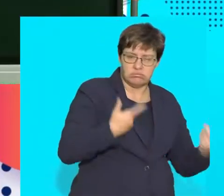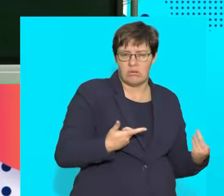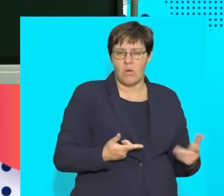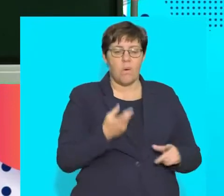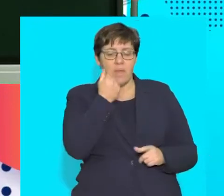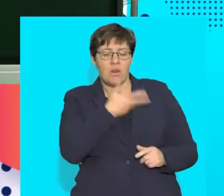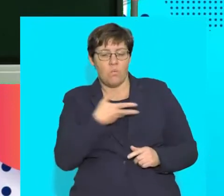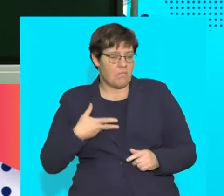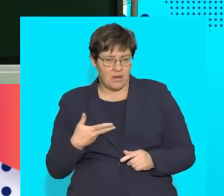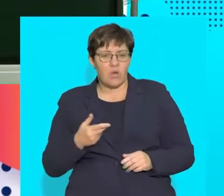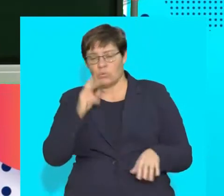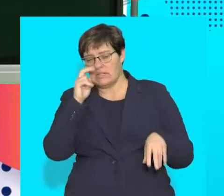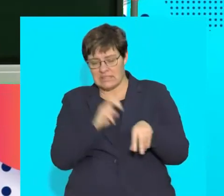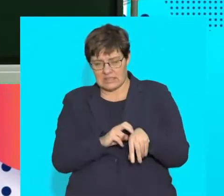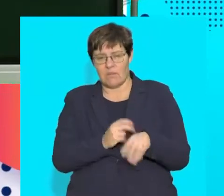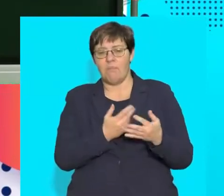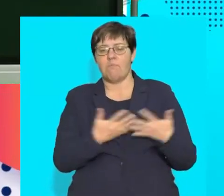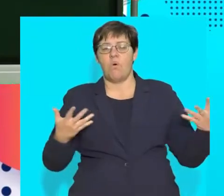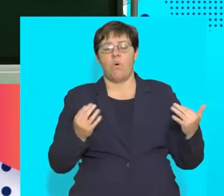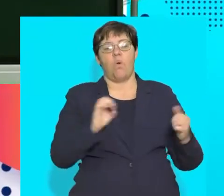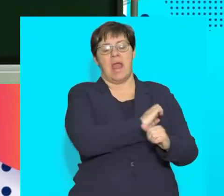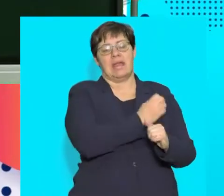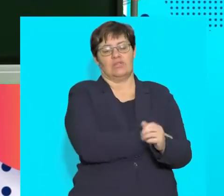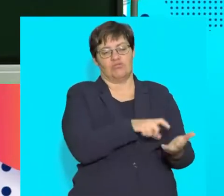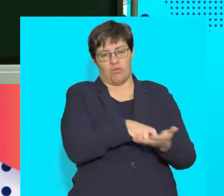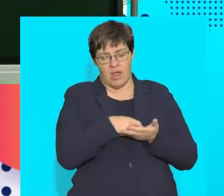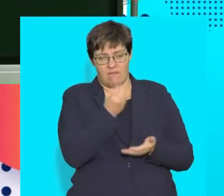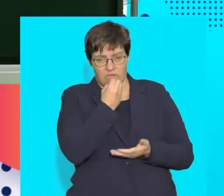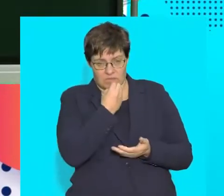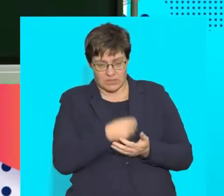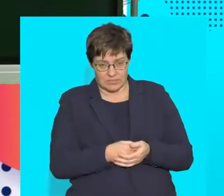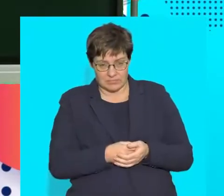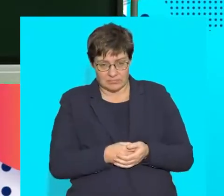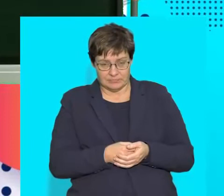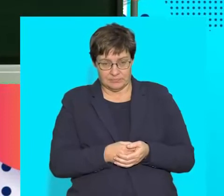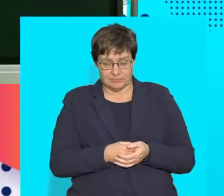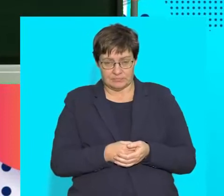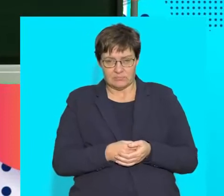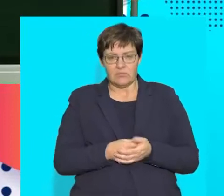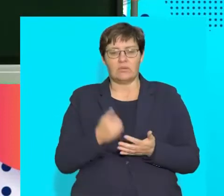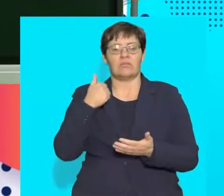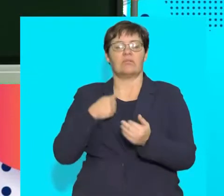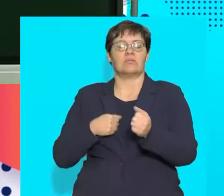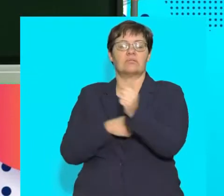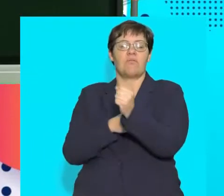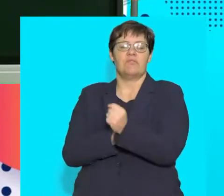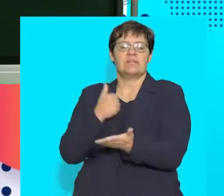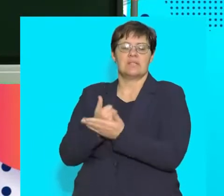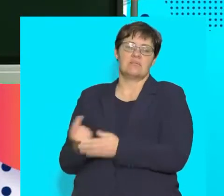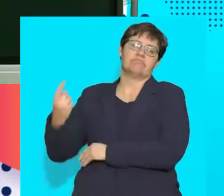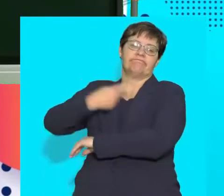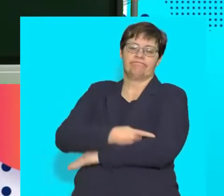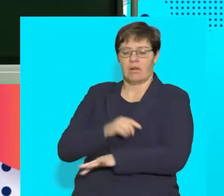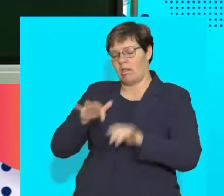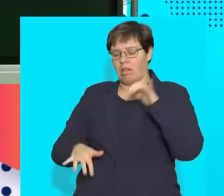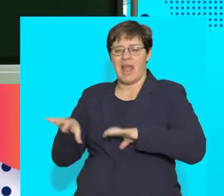you're male or female, you would need large amounts of energy that require food. If you are sitting in an office and if you're not as active